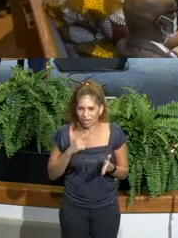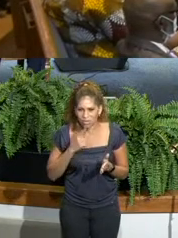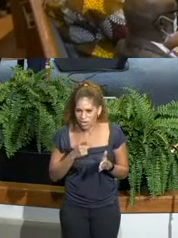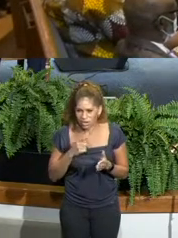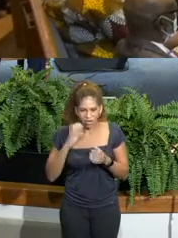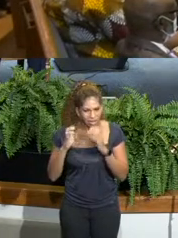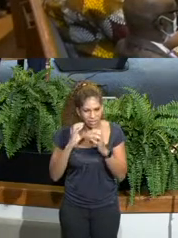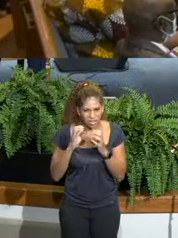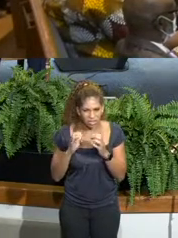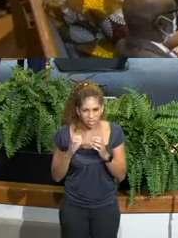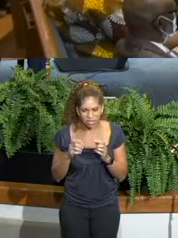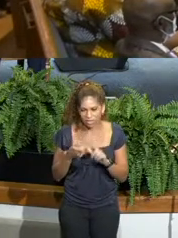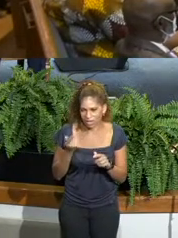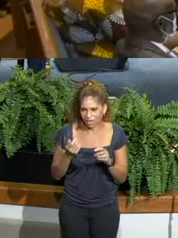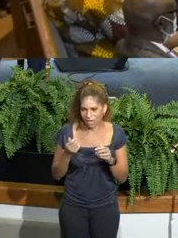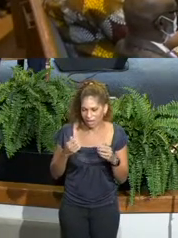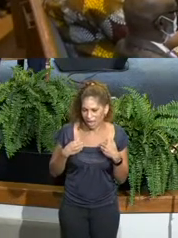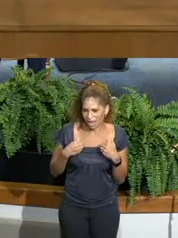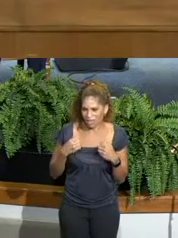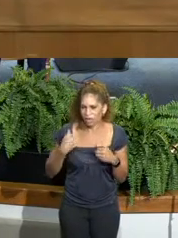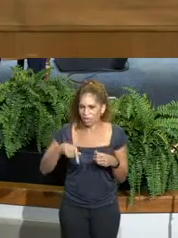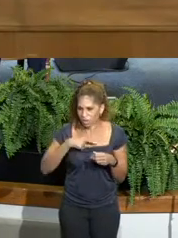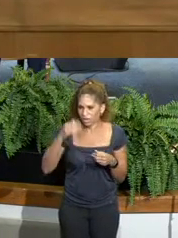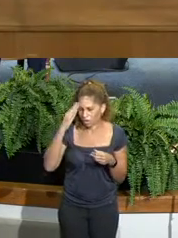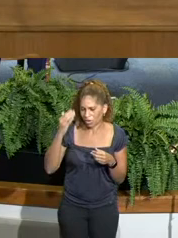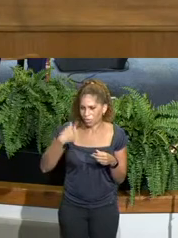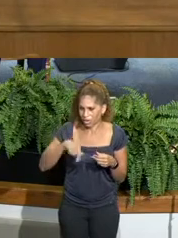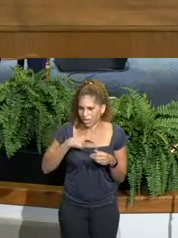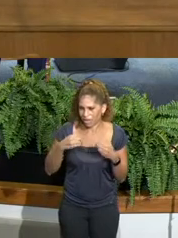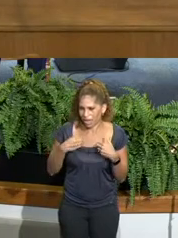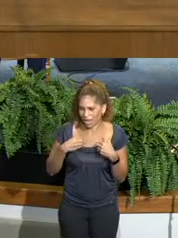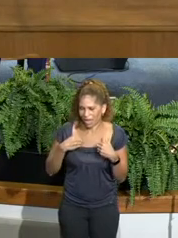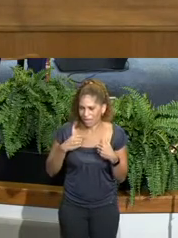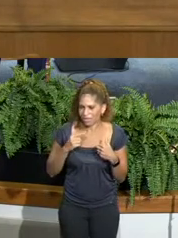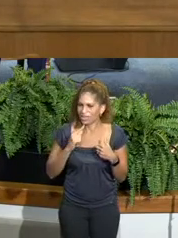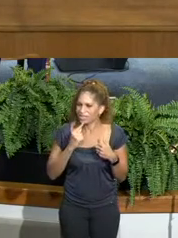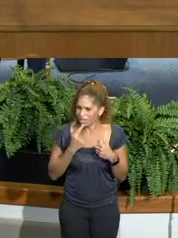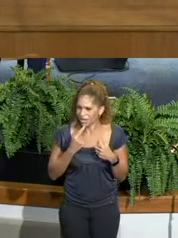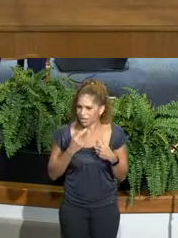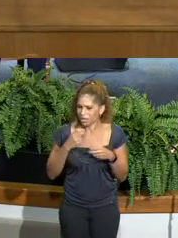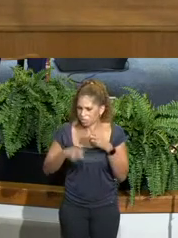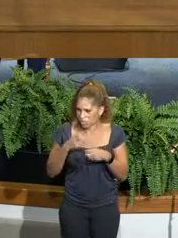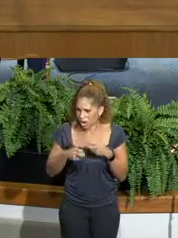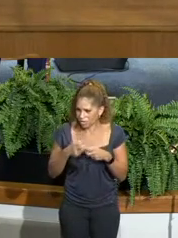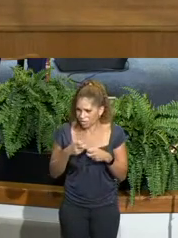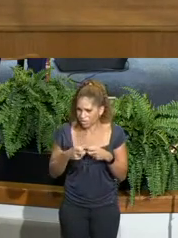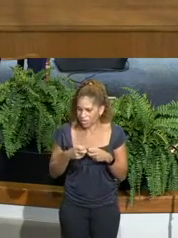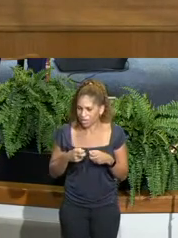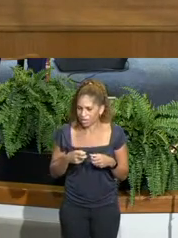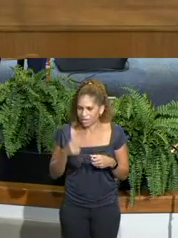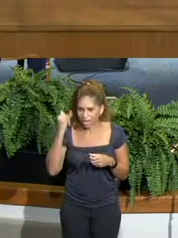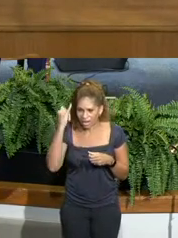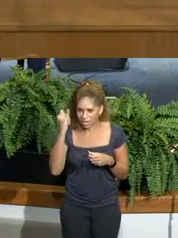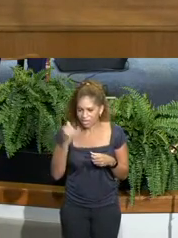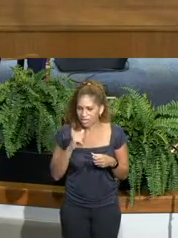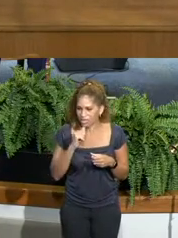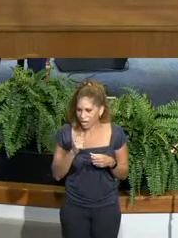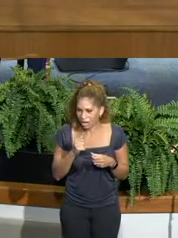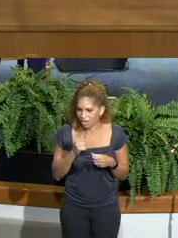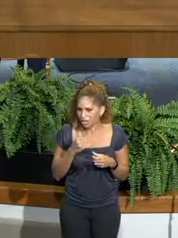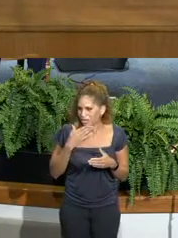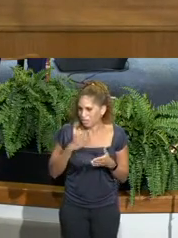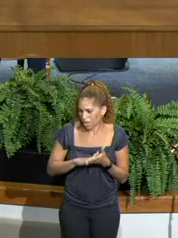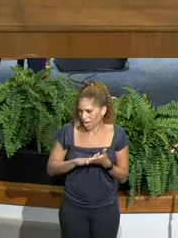I know we have some serious problems. And the issue is not, is it as bad as segregation? The issue is, if